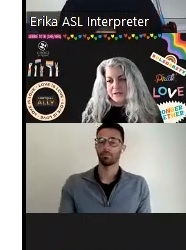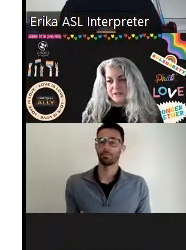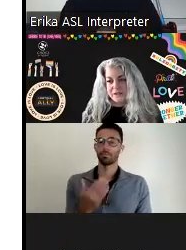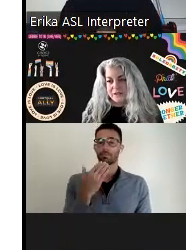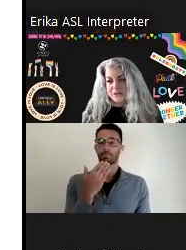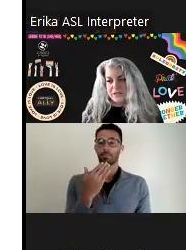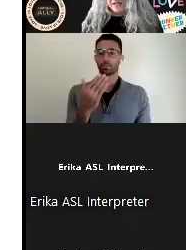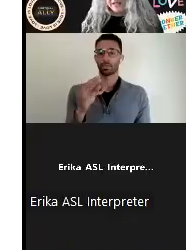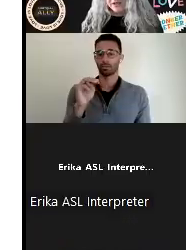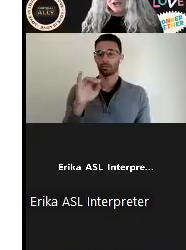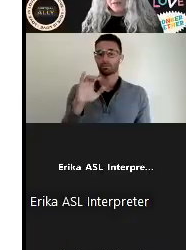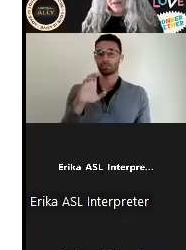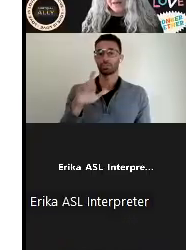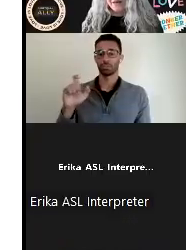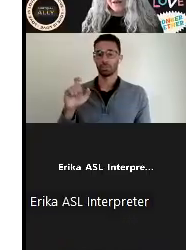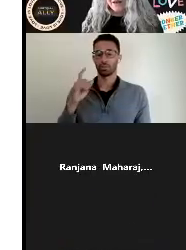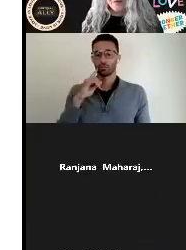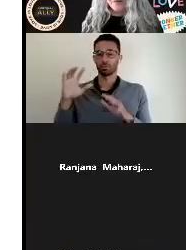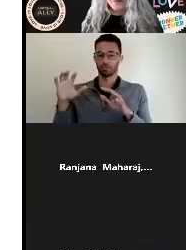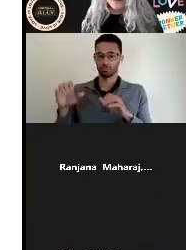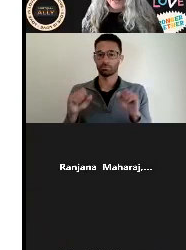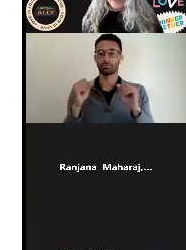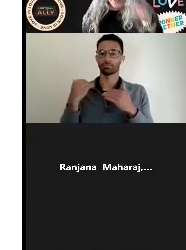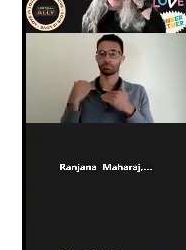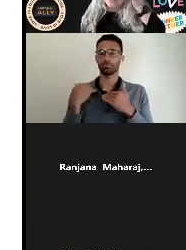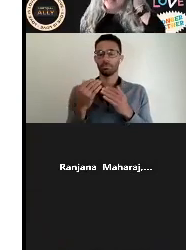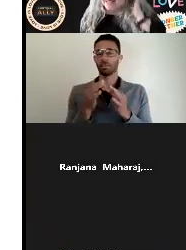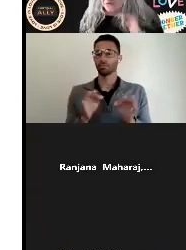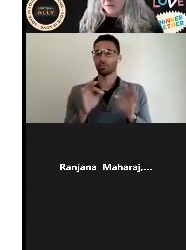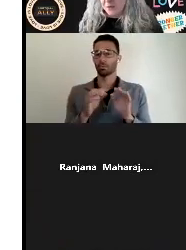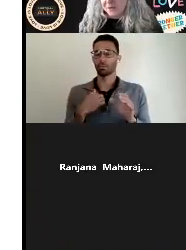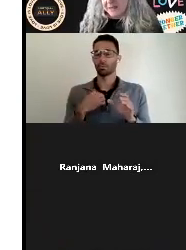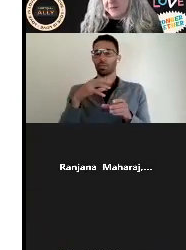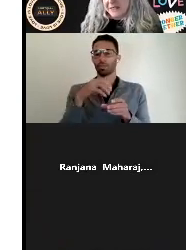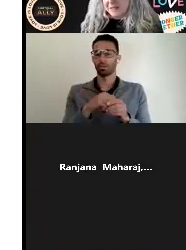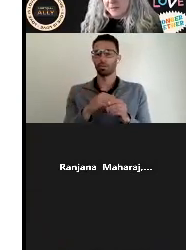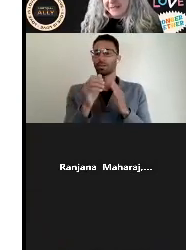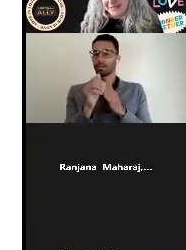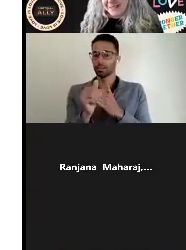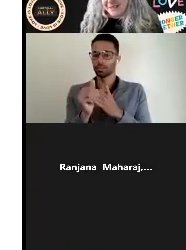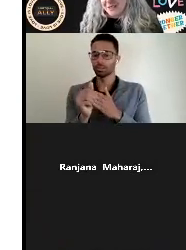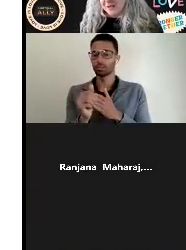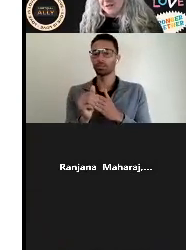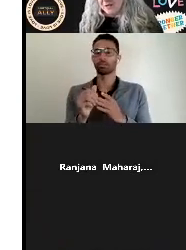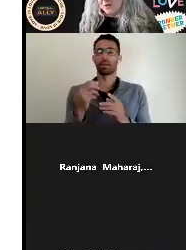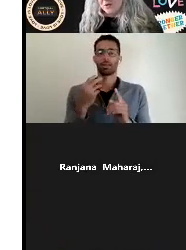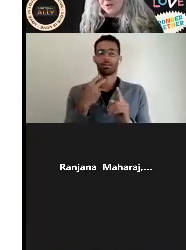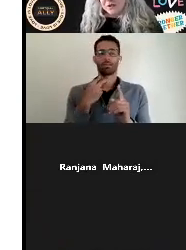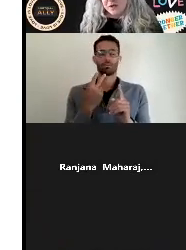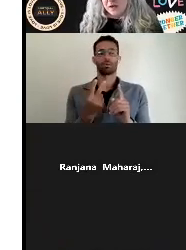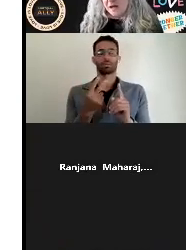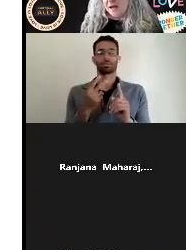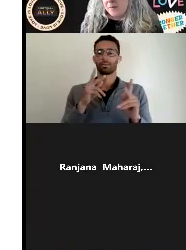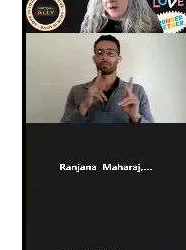we include leadership and voices of people with lived experience, not just those of us who